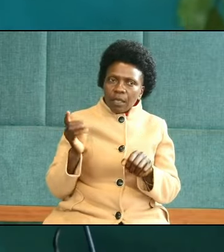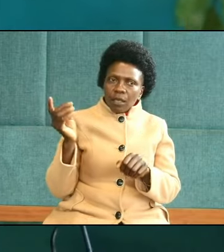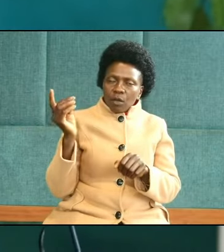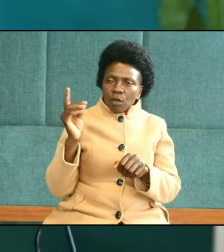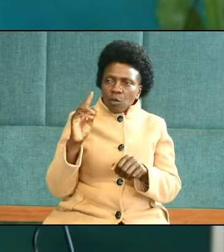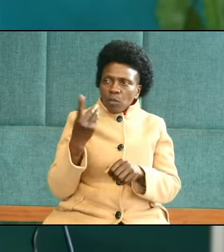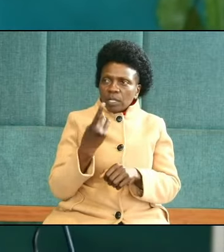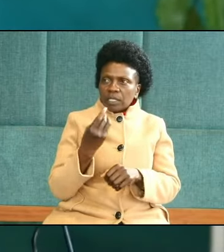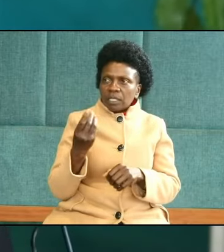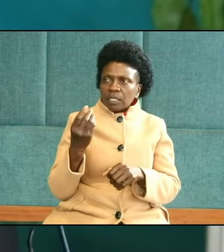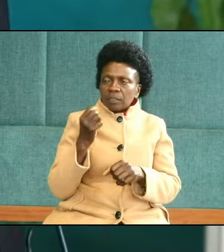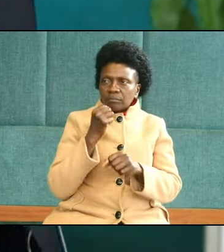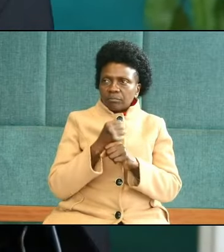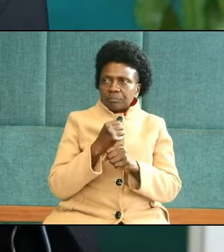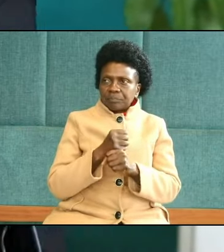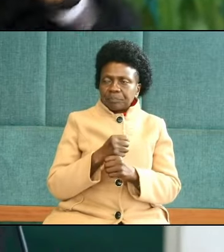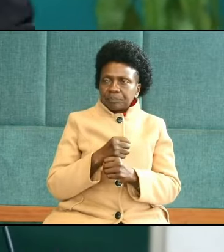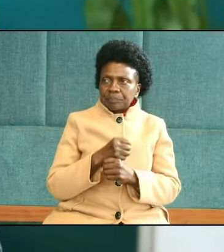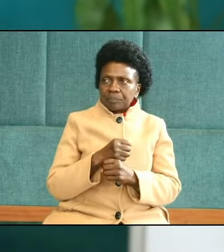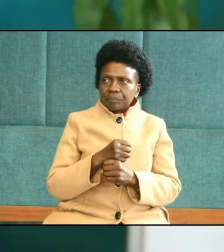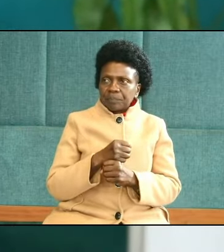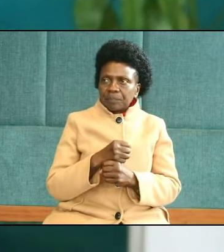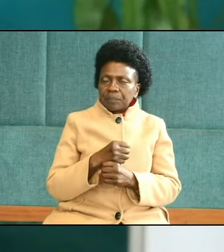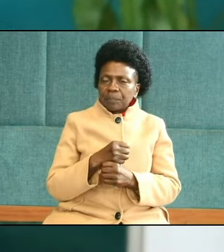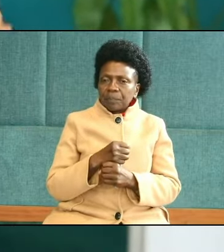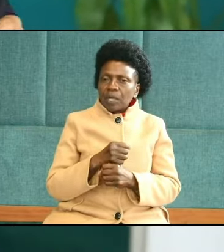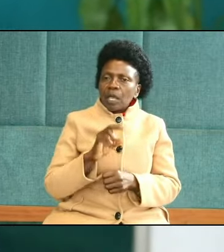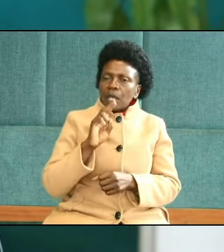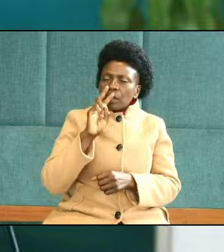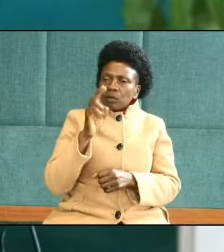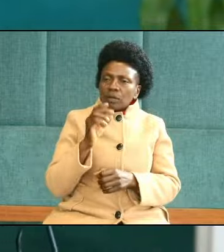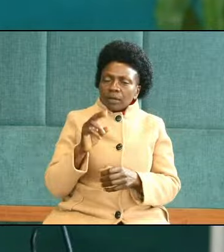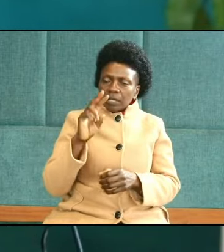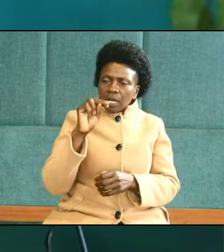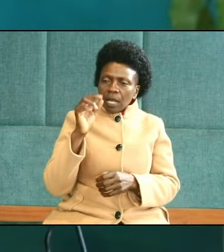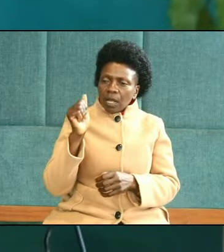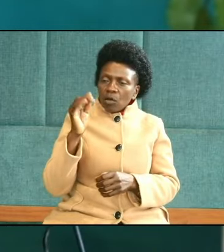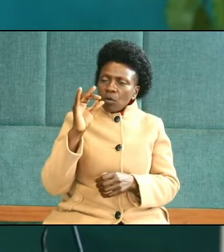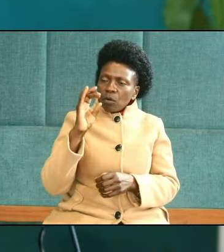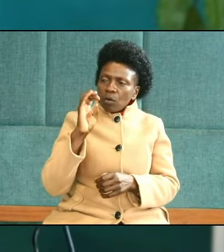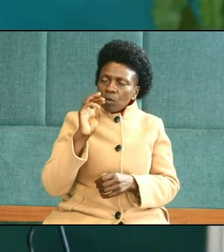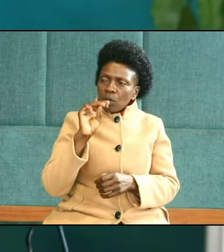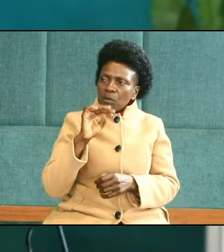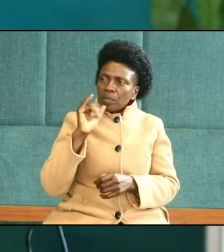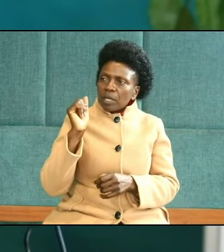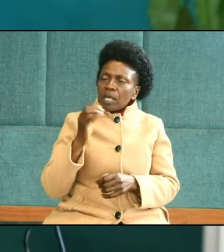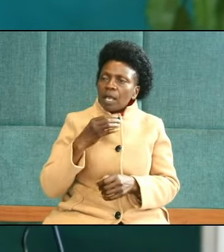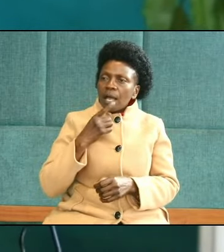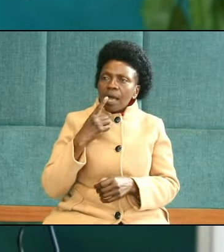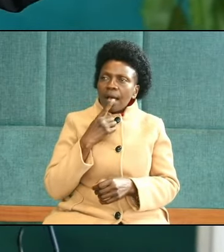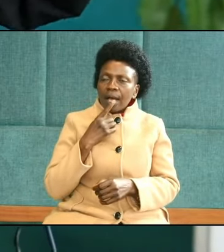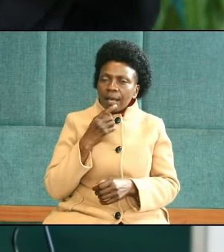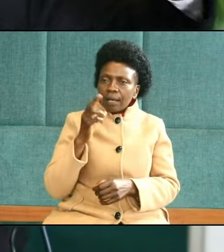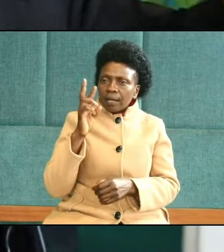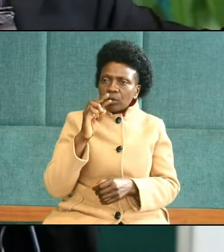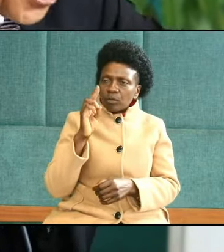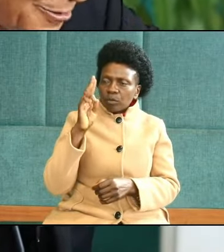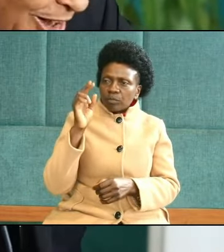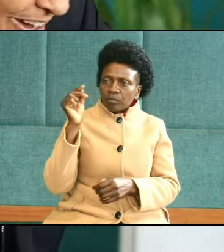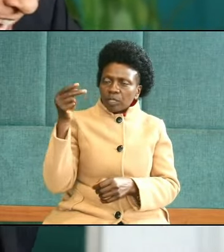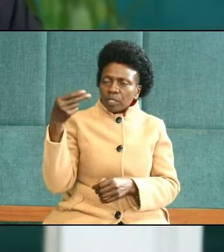Ruth, by God's grace, was able to overlook Naomi's anger. When she was angry at God, Ruth was saying, "That's not the mother-in-law